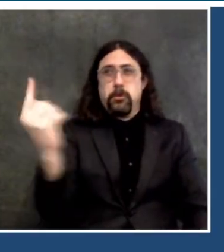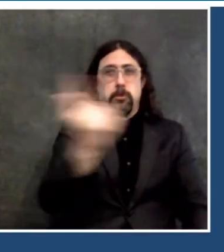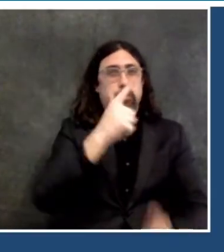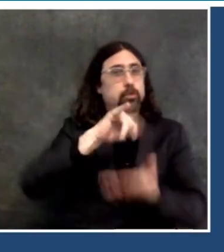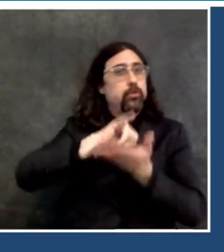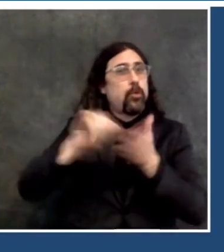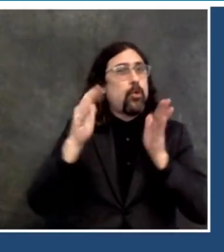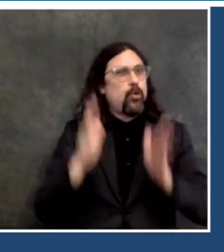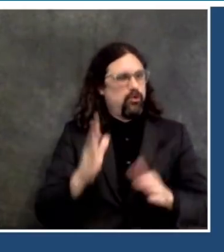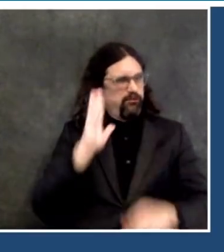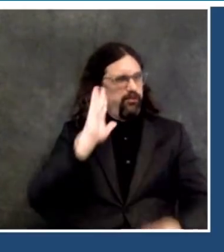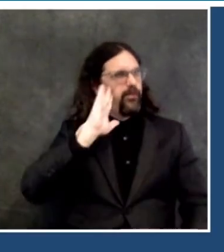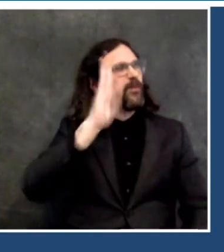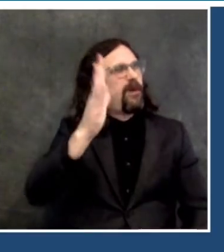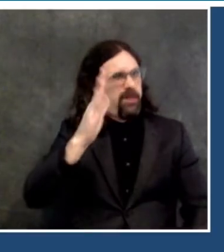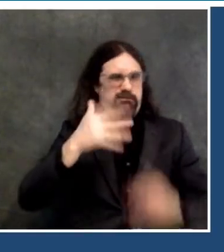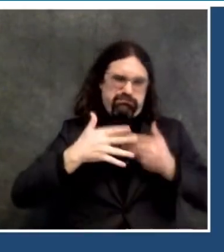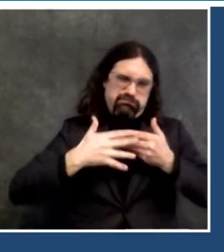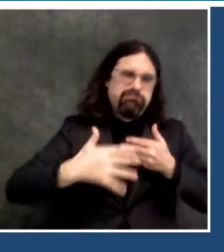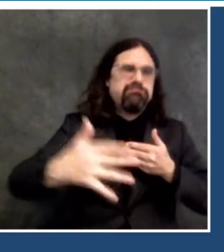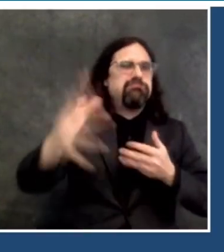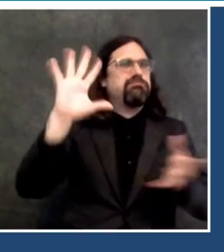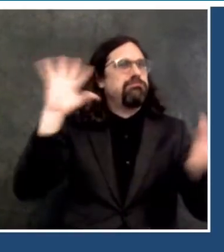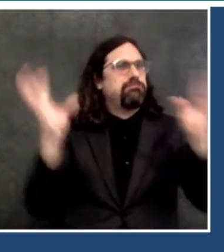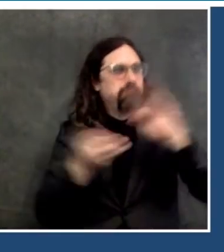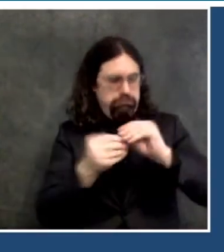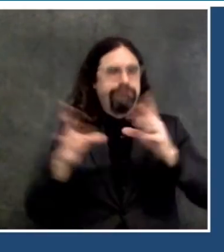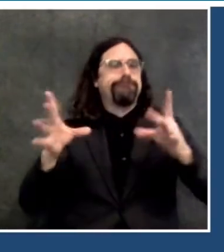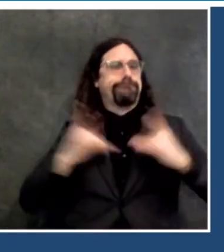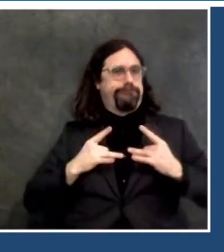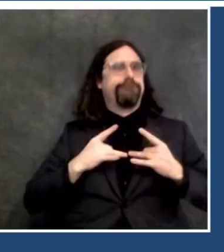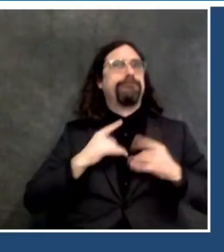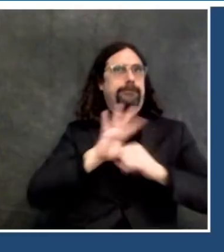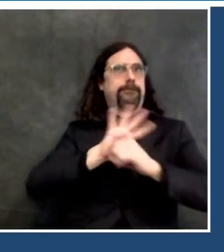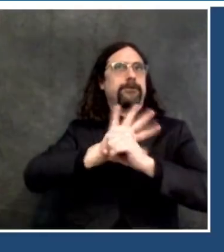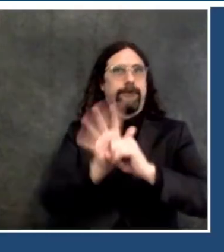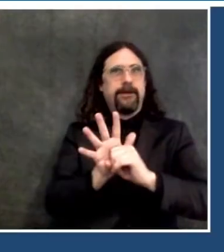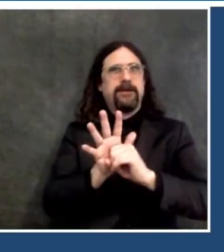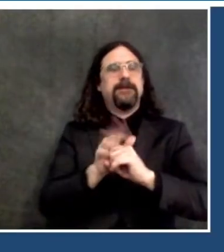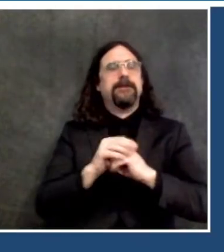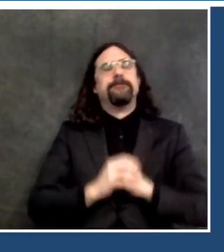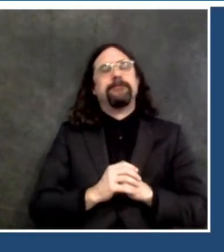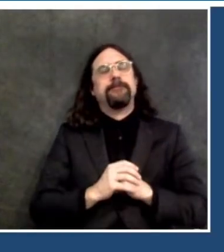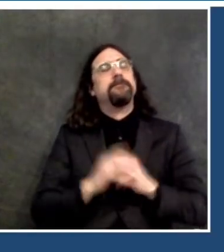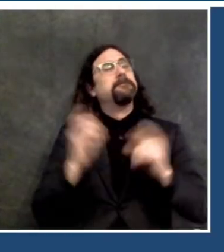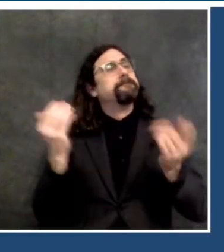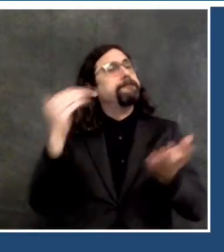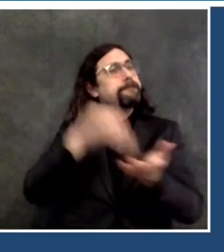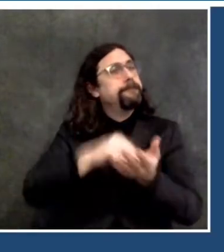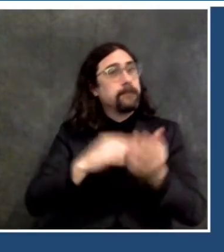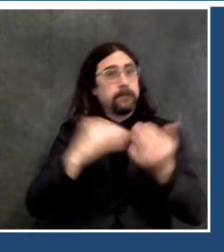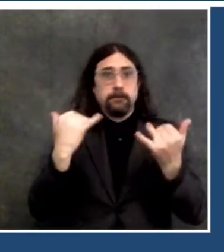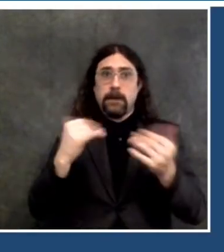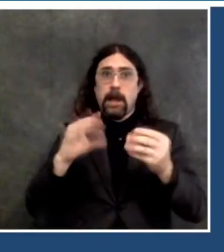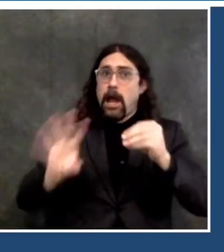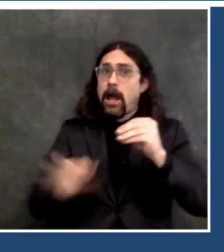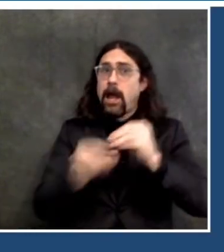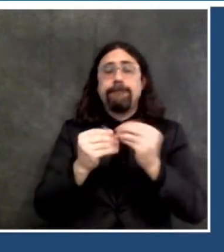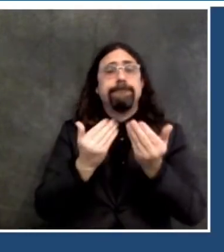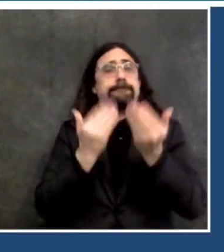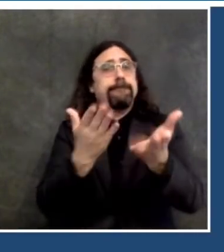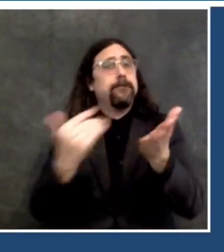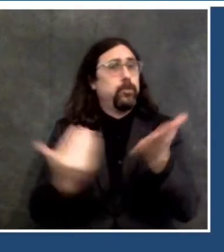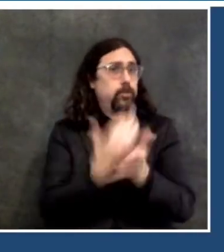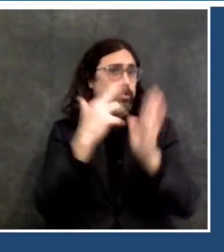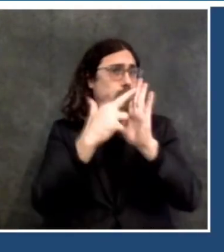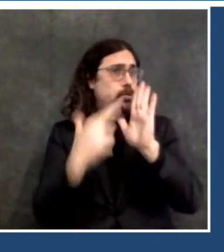community spread and hopefully keep a number of people from being affected who don't have to be affected. Again,